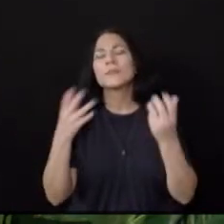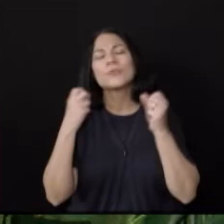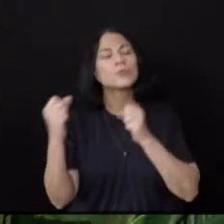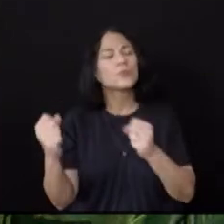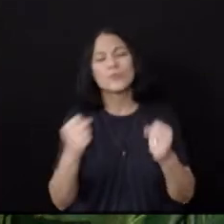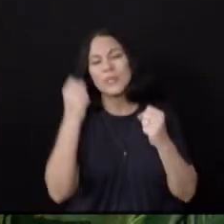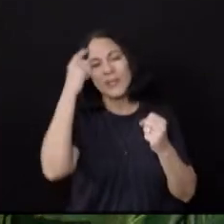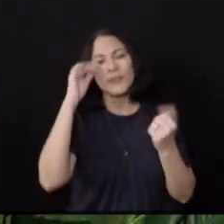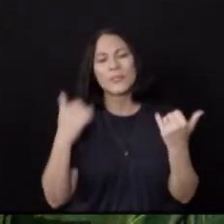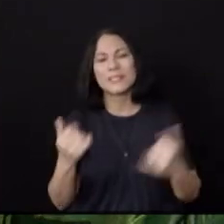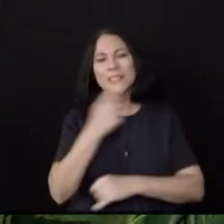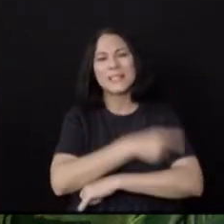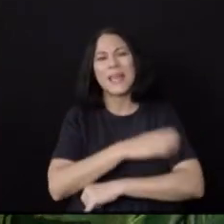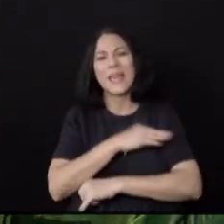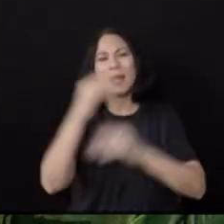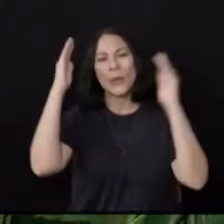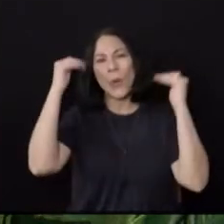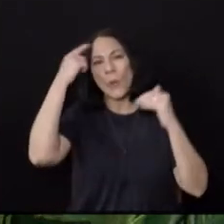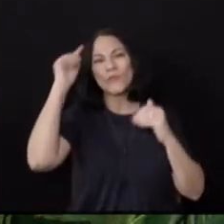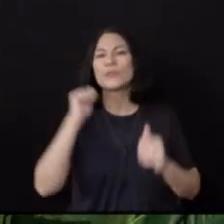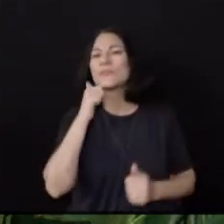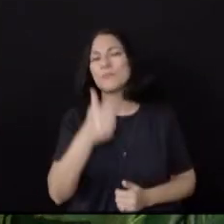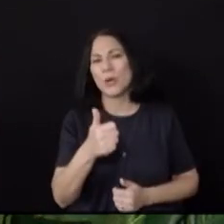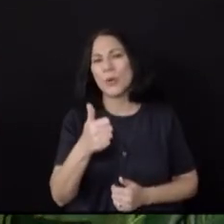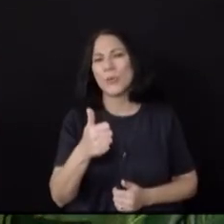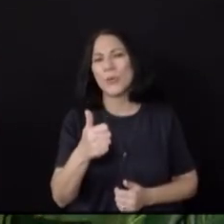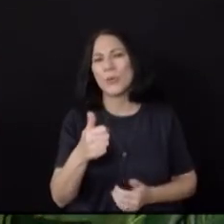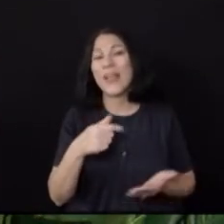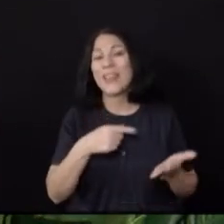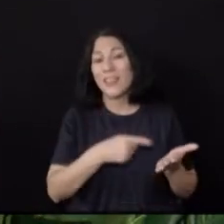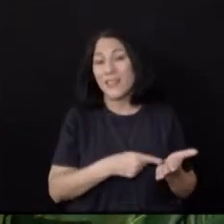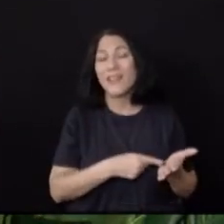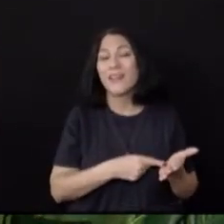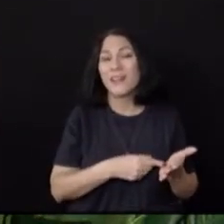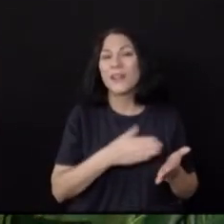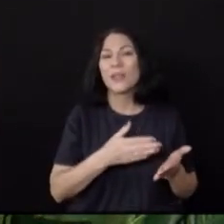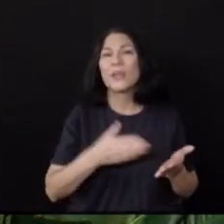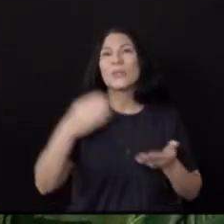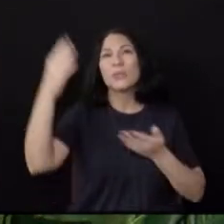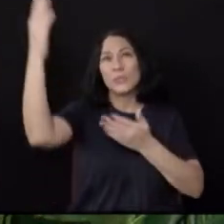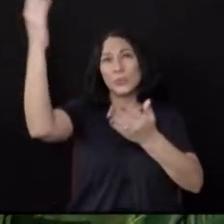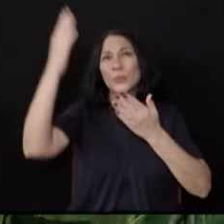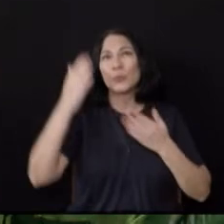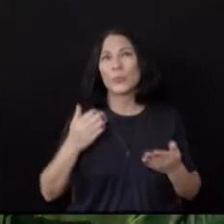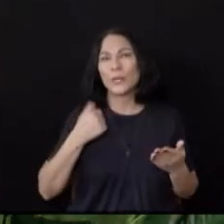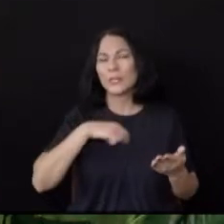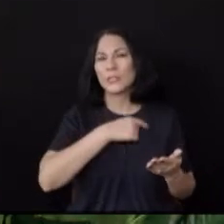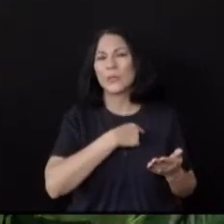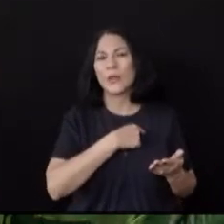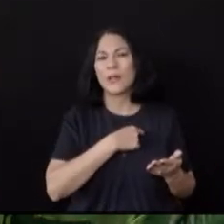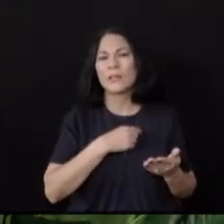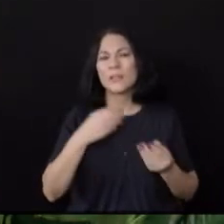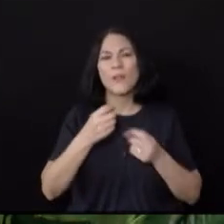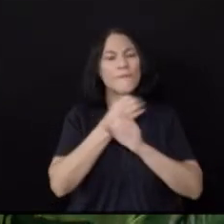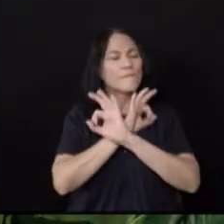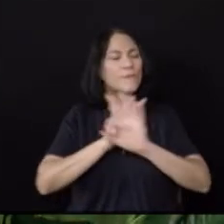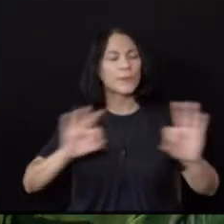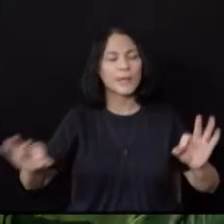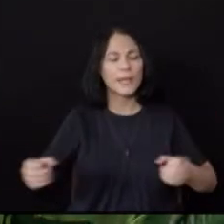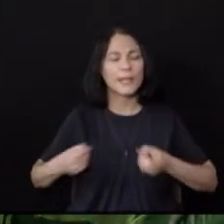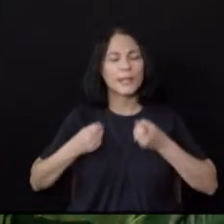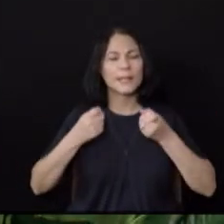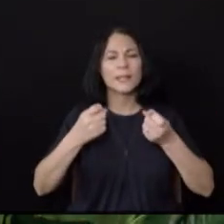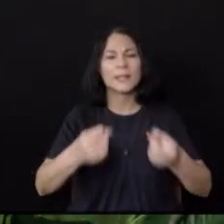strength for today and hope for tomorrow. This is what you bring to us, Lord, what you so freely give in your